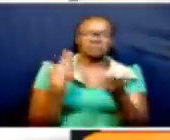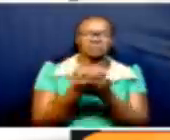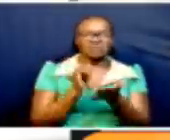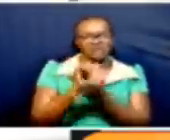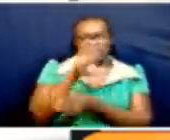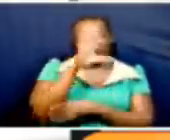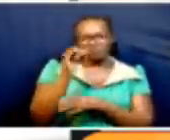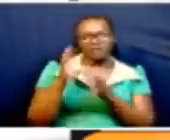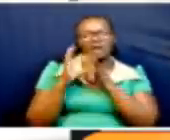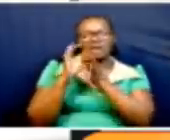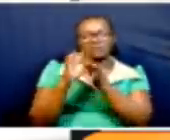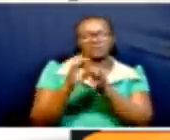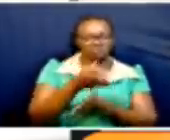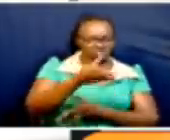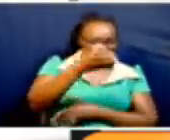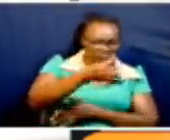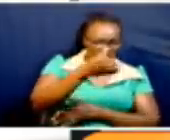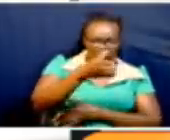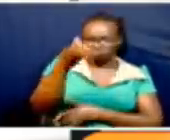culture to do so.